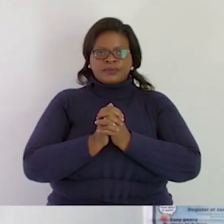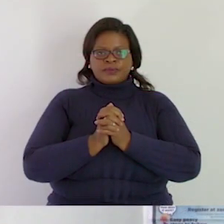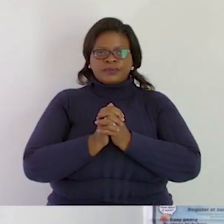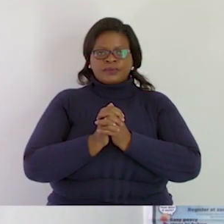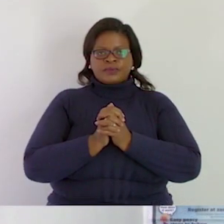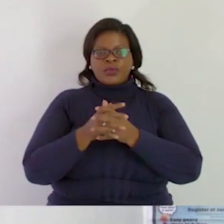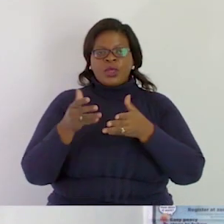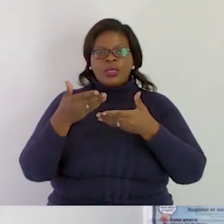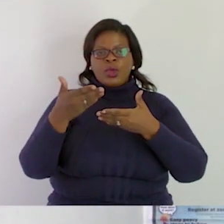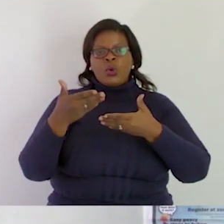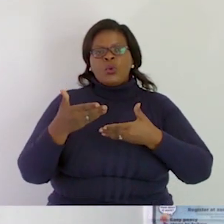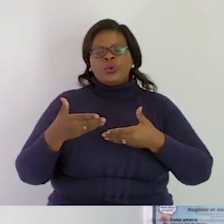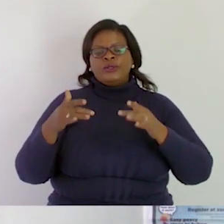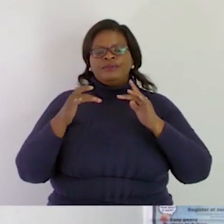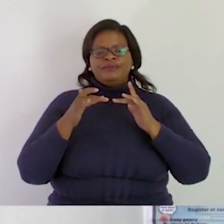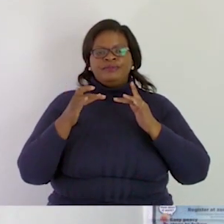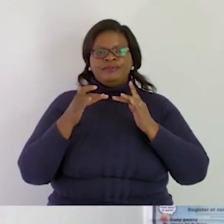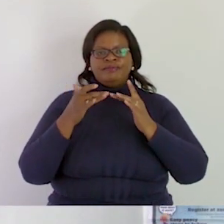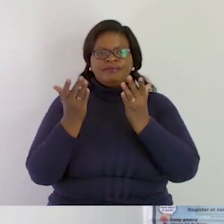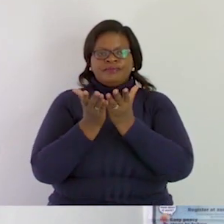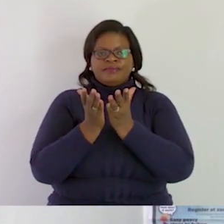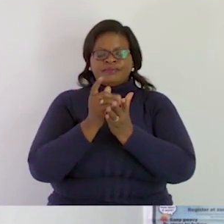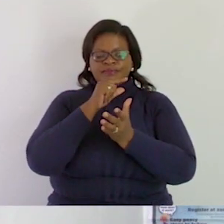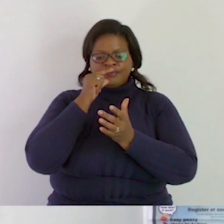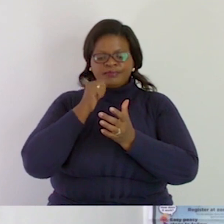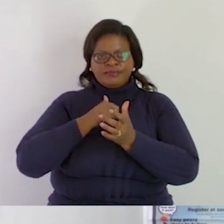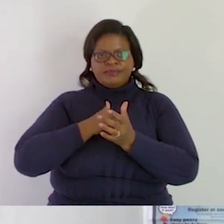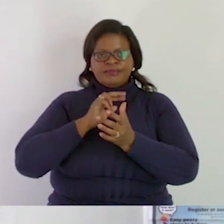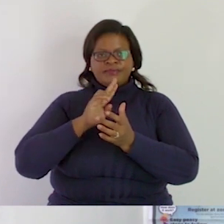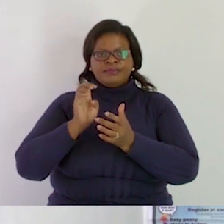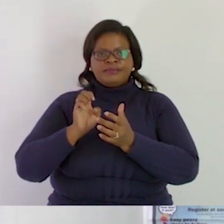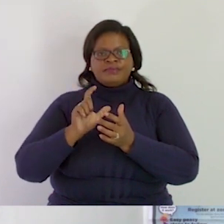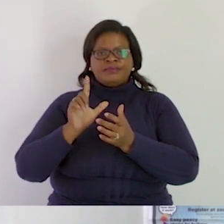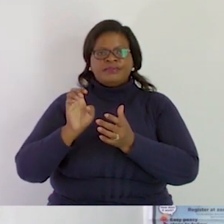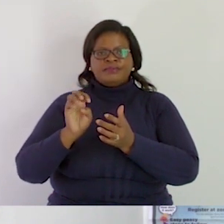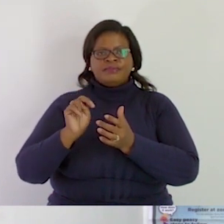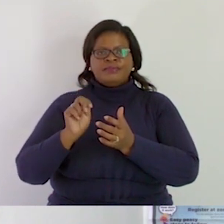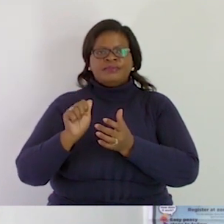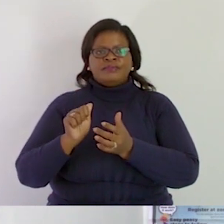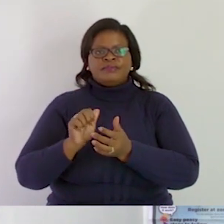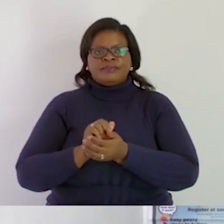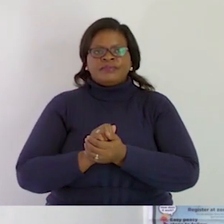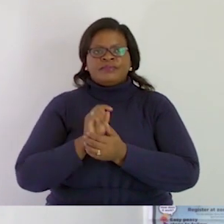Welcome to My Zone Online School. My name is Mr. Litwai Dumi. Welcome, my friend Pomwene.